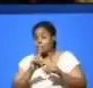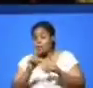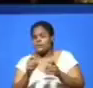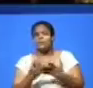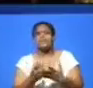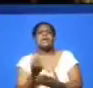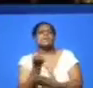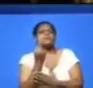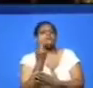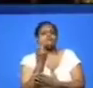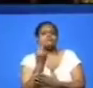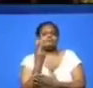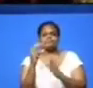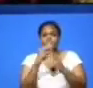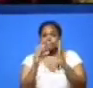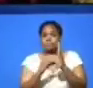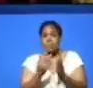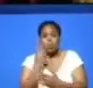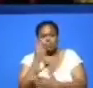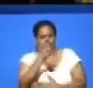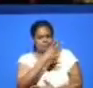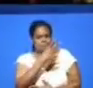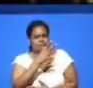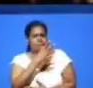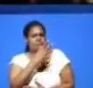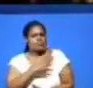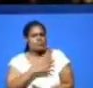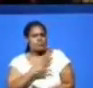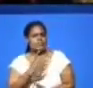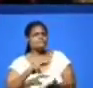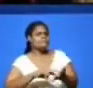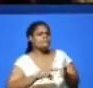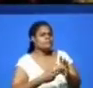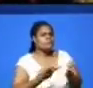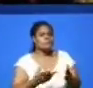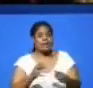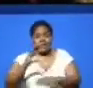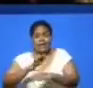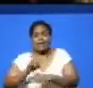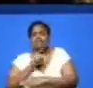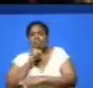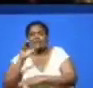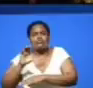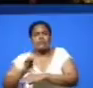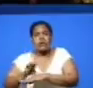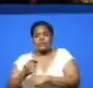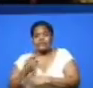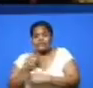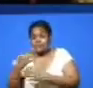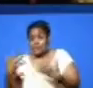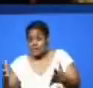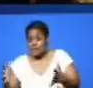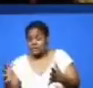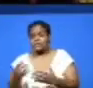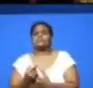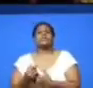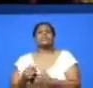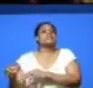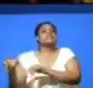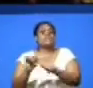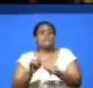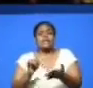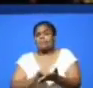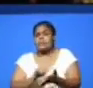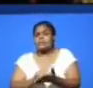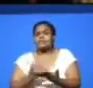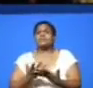the 12th chapter, when we look at the woman represents God's true church. I told you that. I told you also